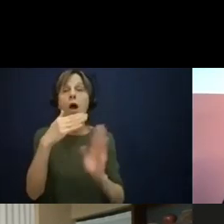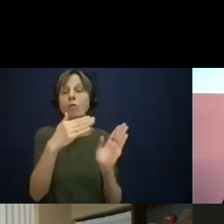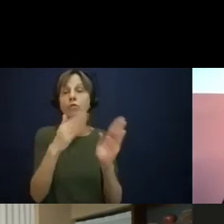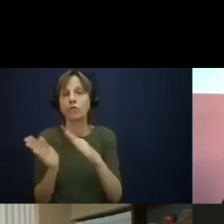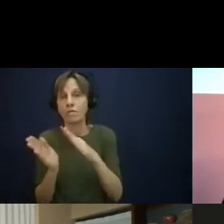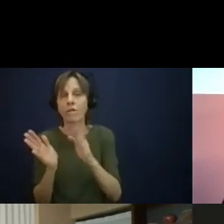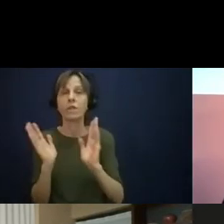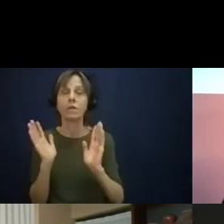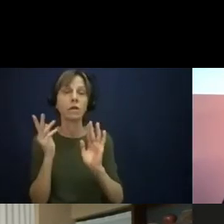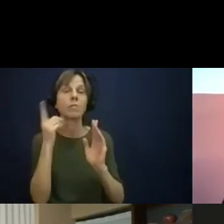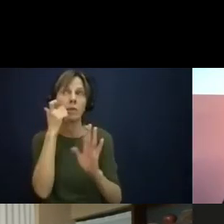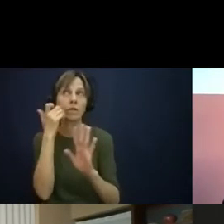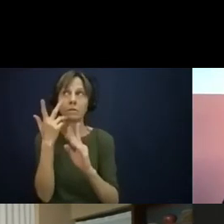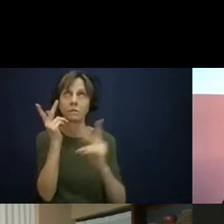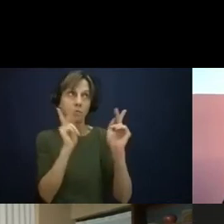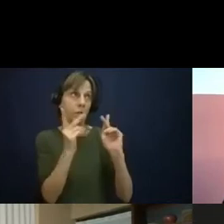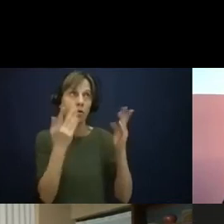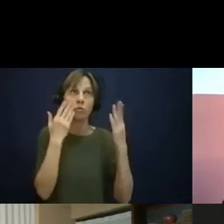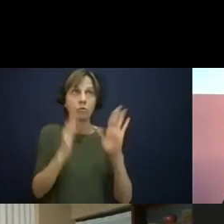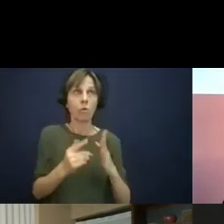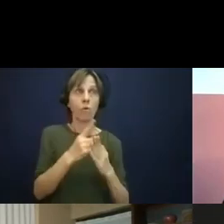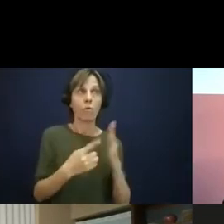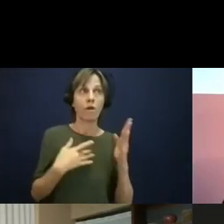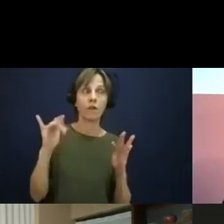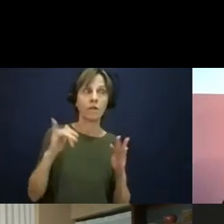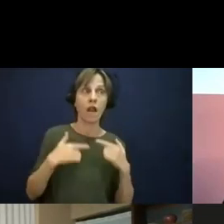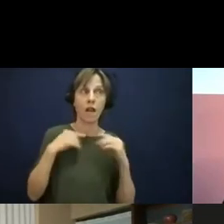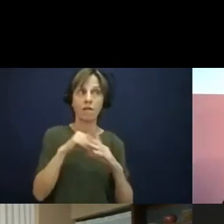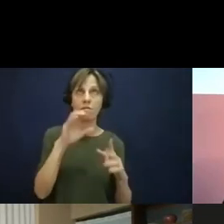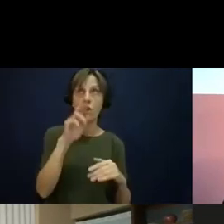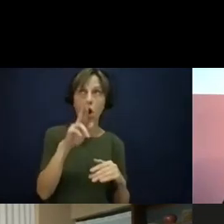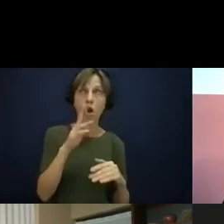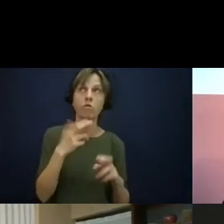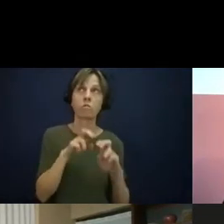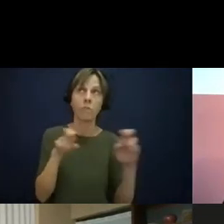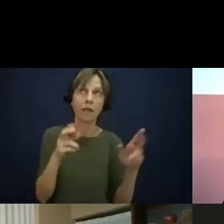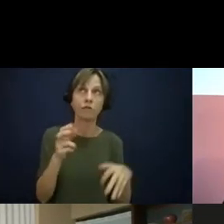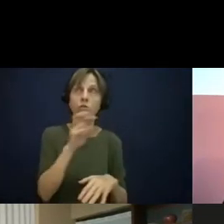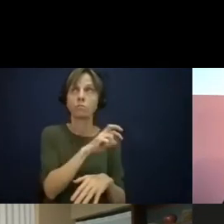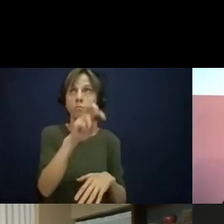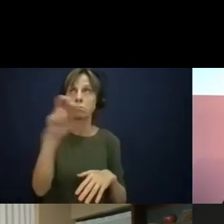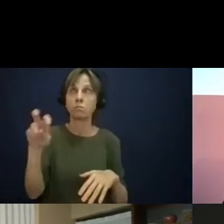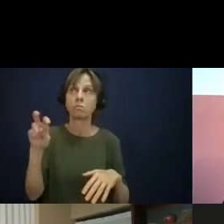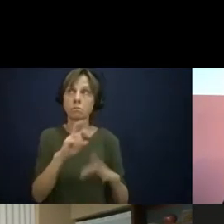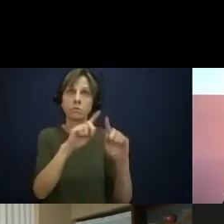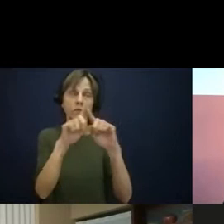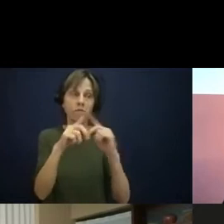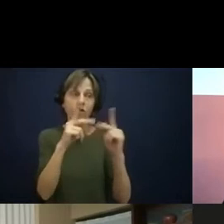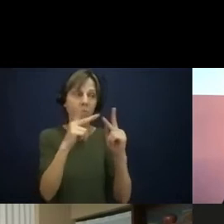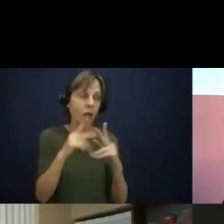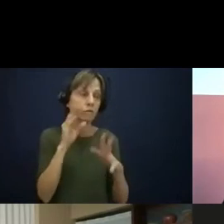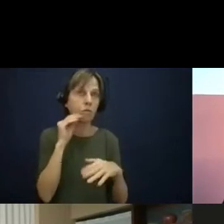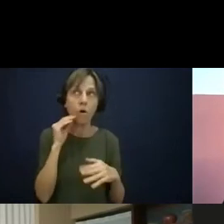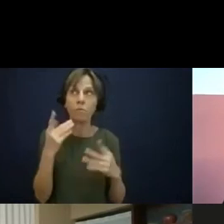what it's like to live in your car or on a bench or jumping from home to home, experiencing homelessness,